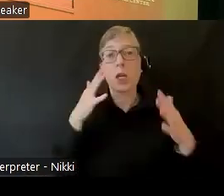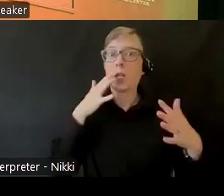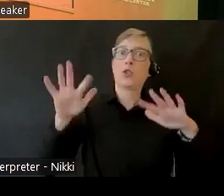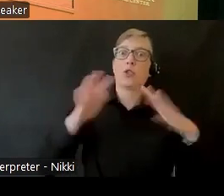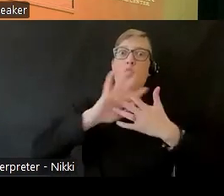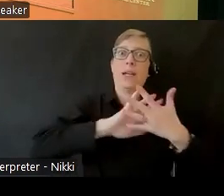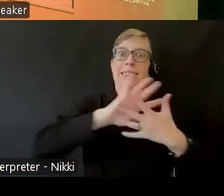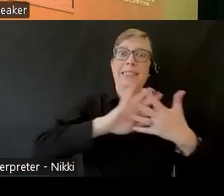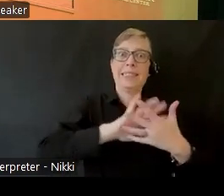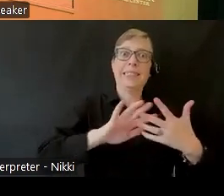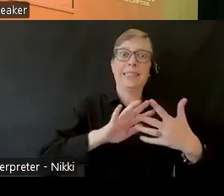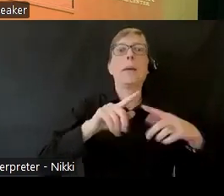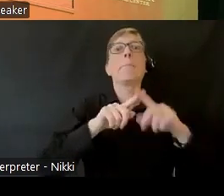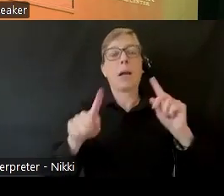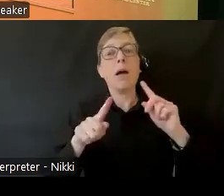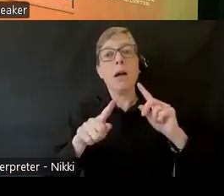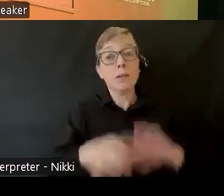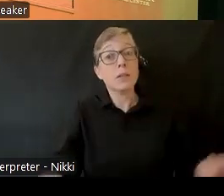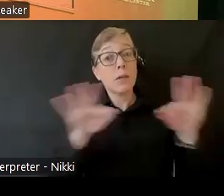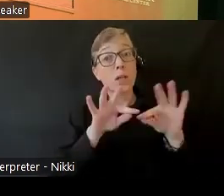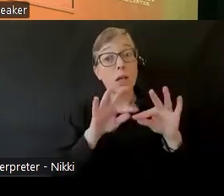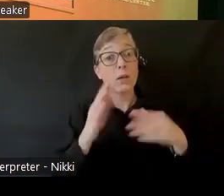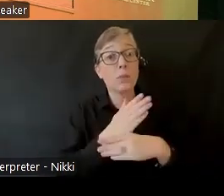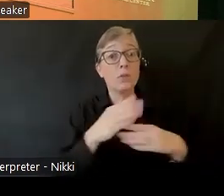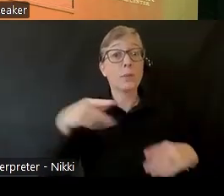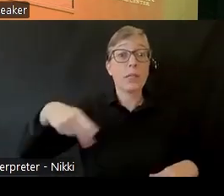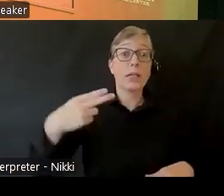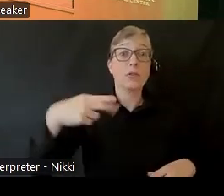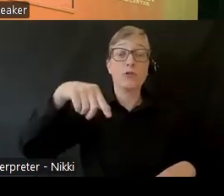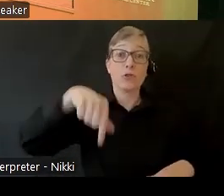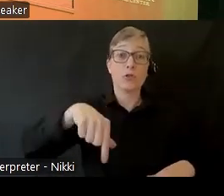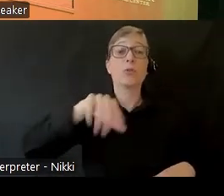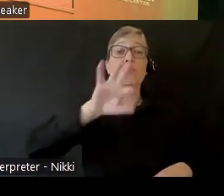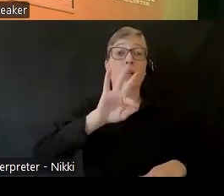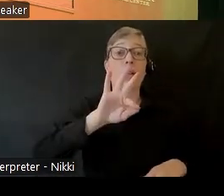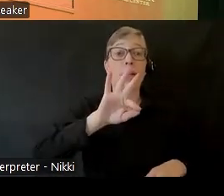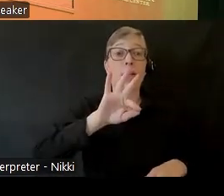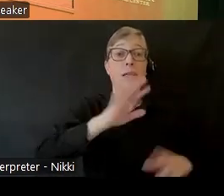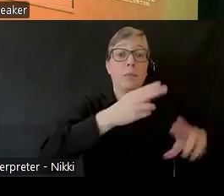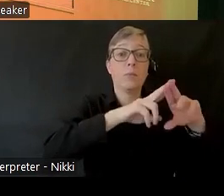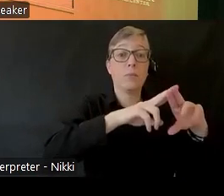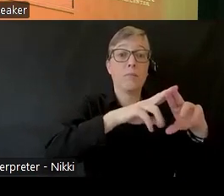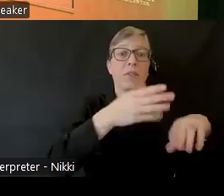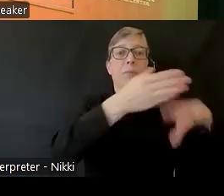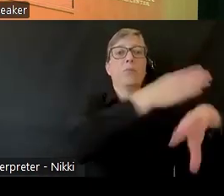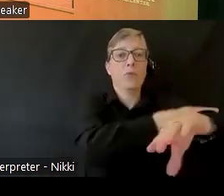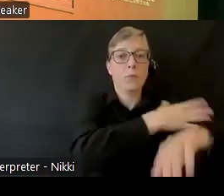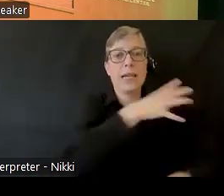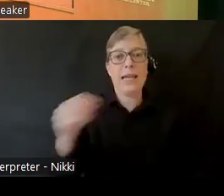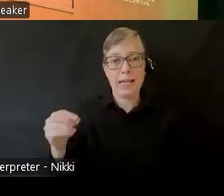between PHQ-9 improvement and total cost of care reduction. That's what it's saying. So that's